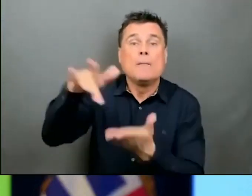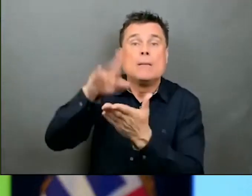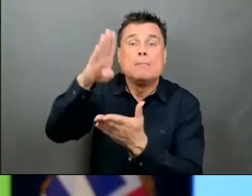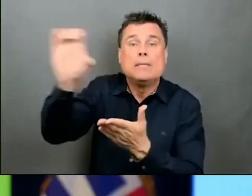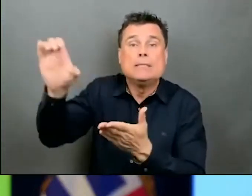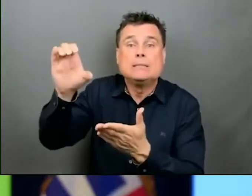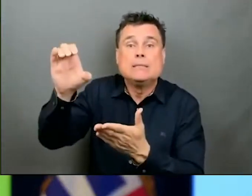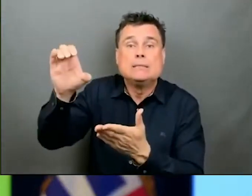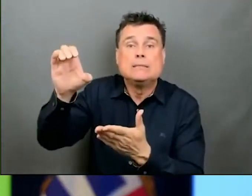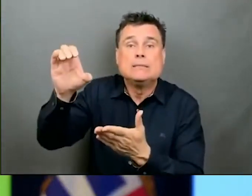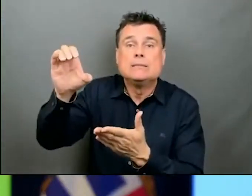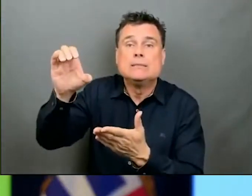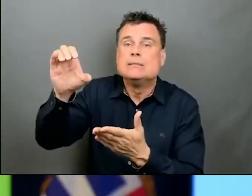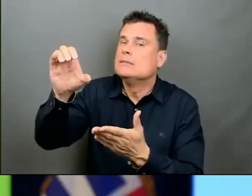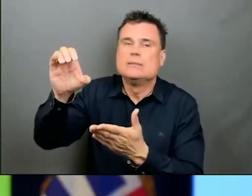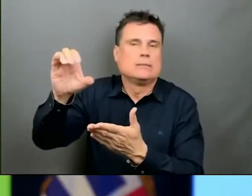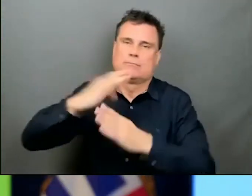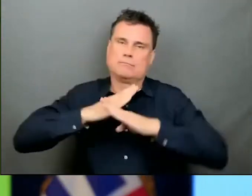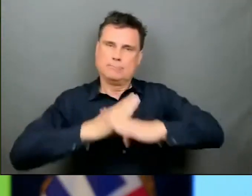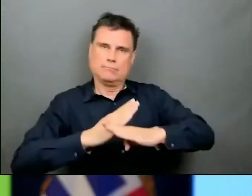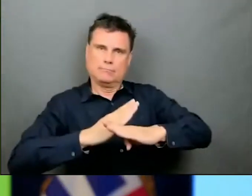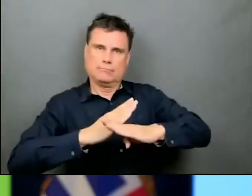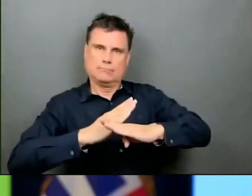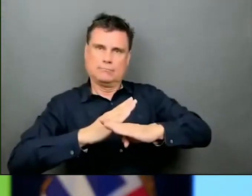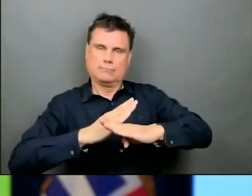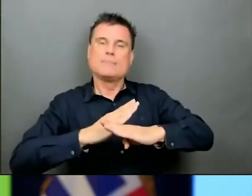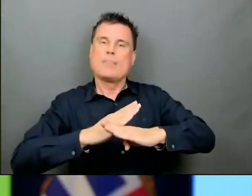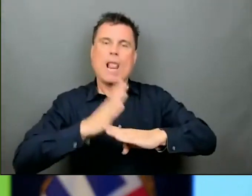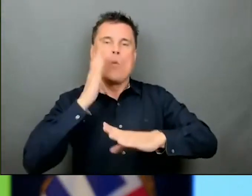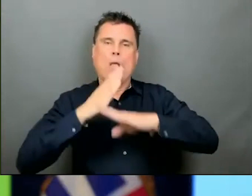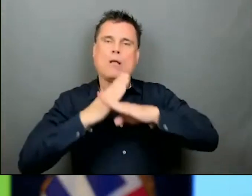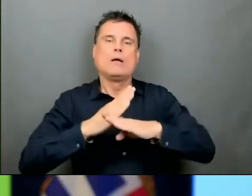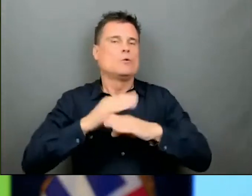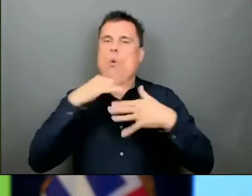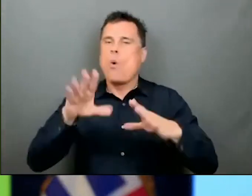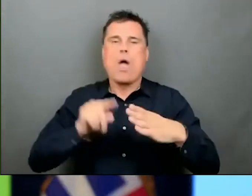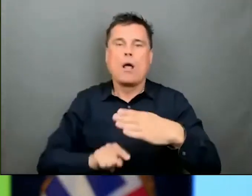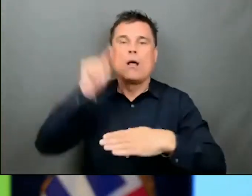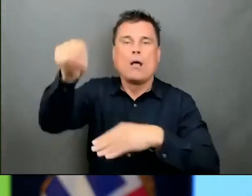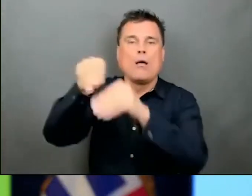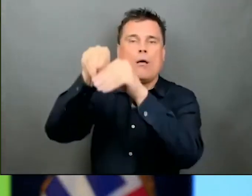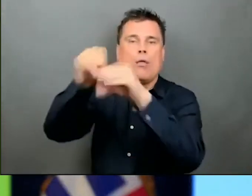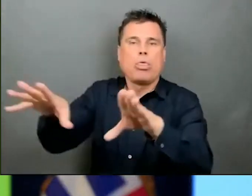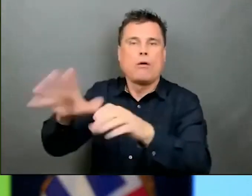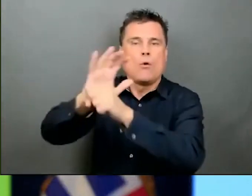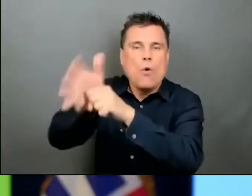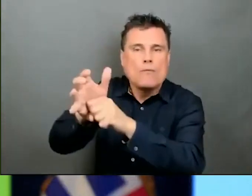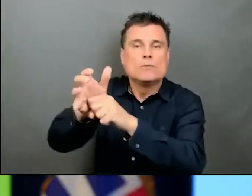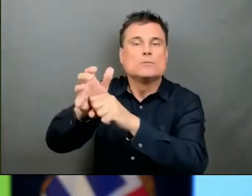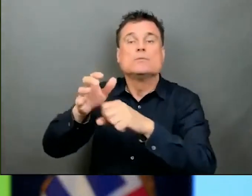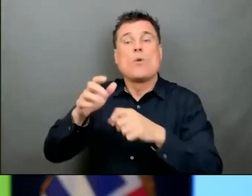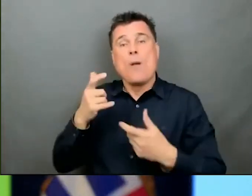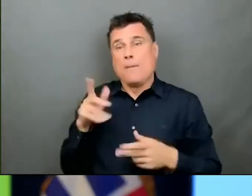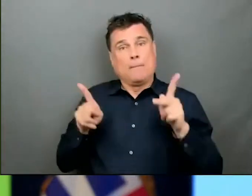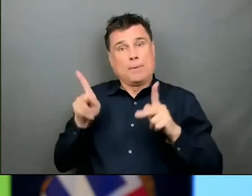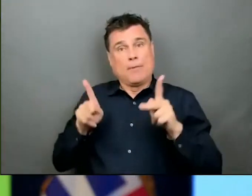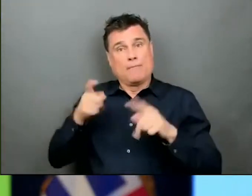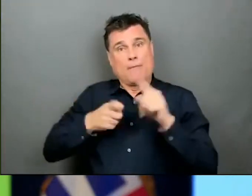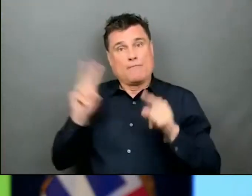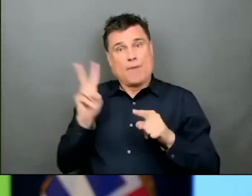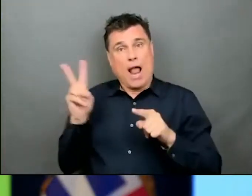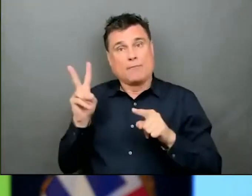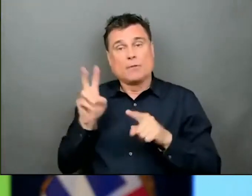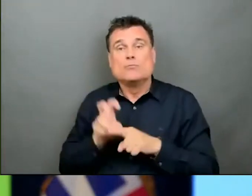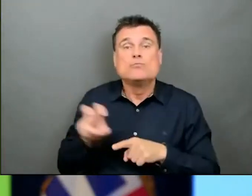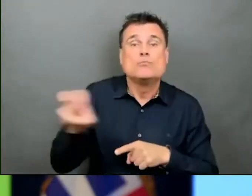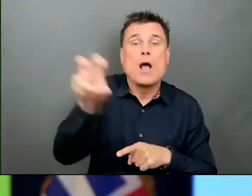way of stopping the transmission of the virus out of hotspots to other parts of the province. Likewise,